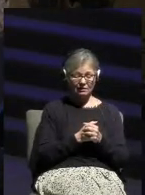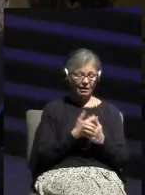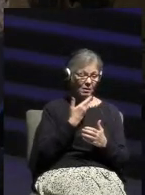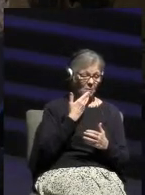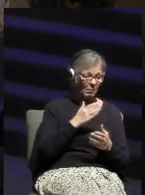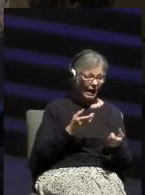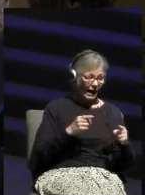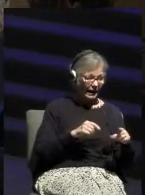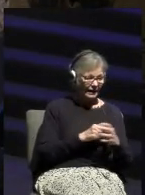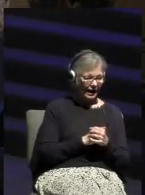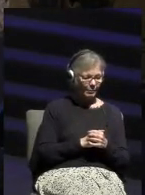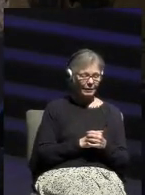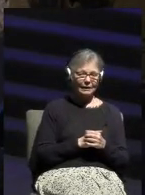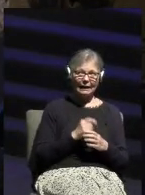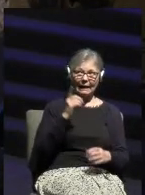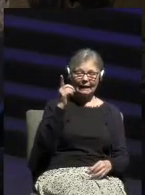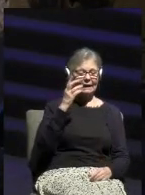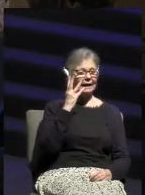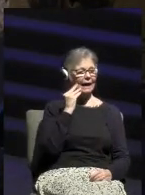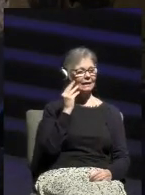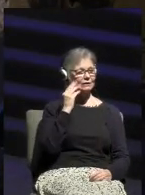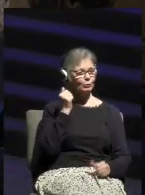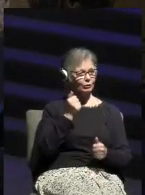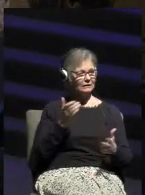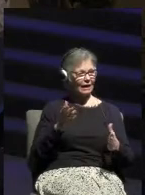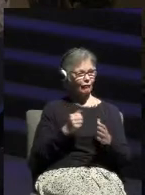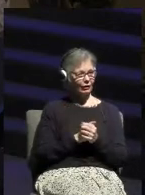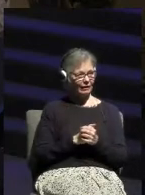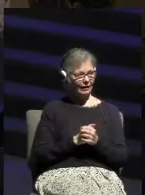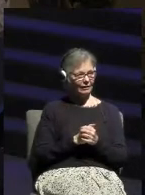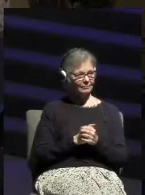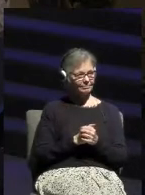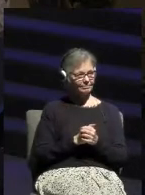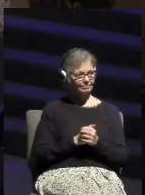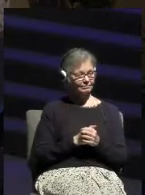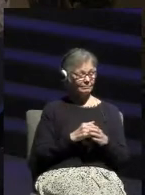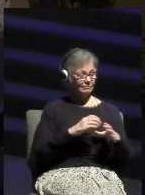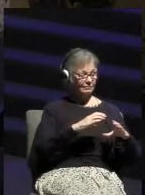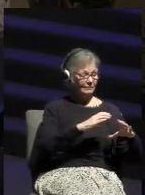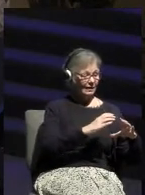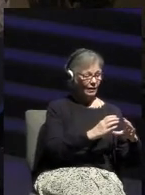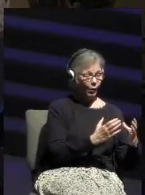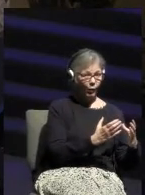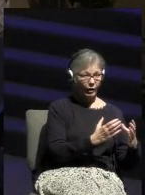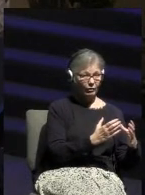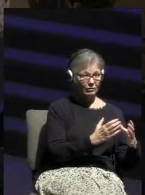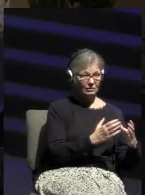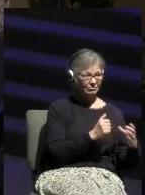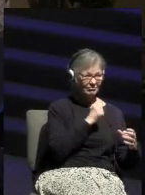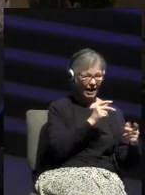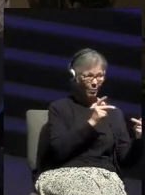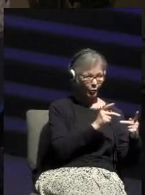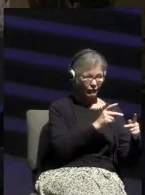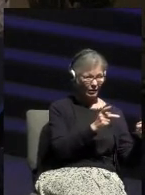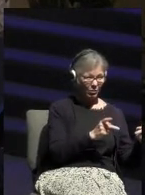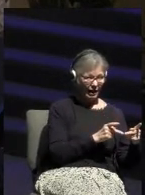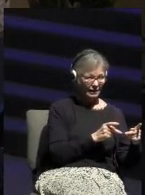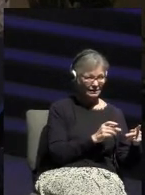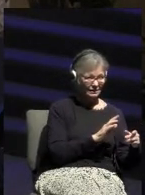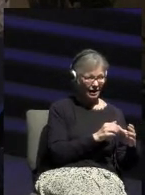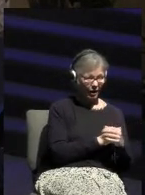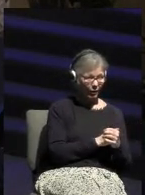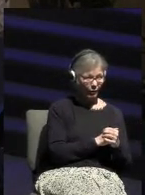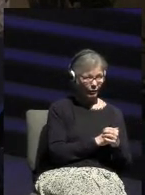experiencing the brokenness of our world. And so for you and I, we